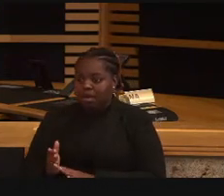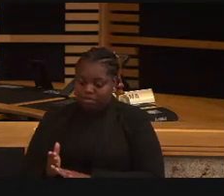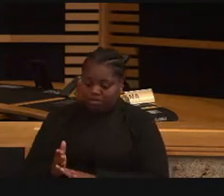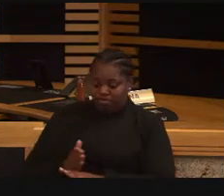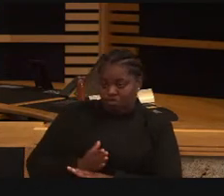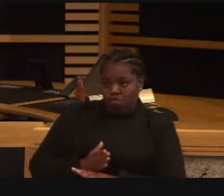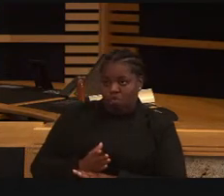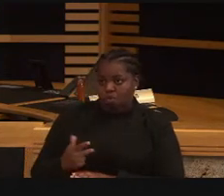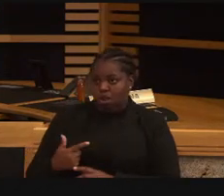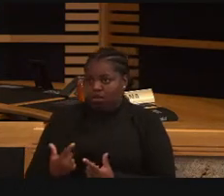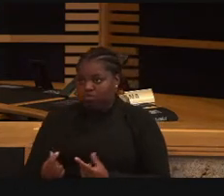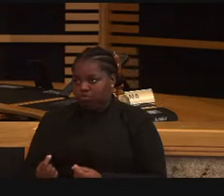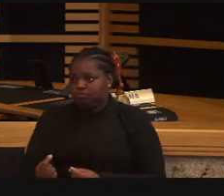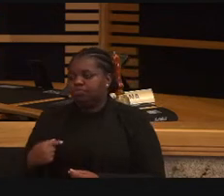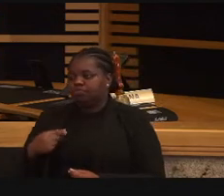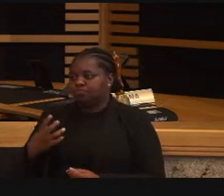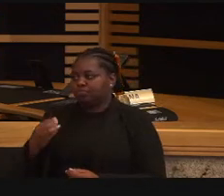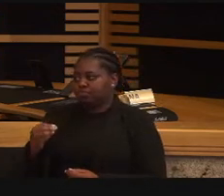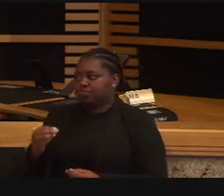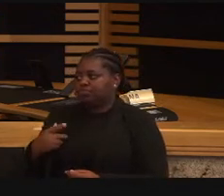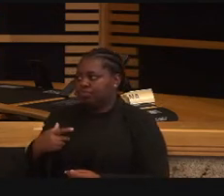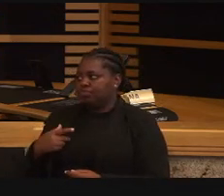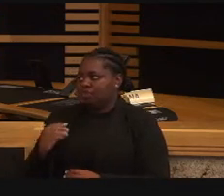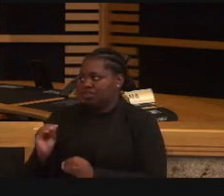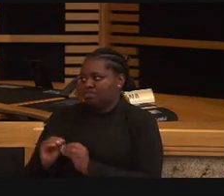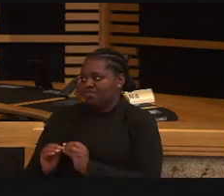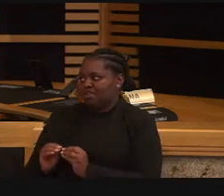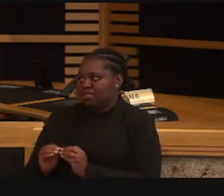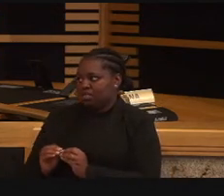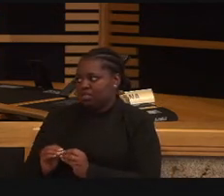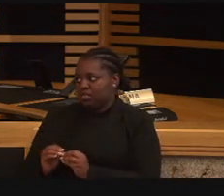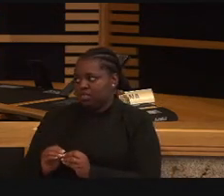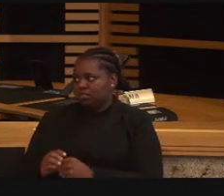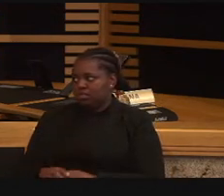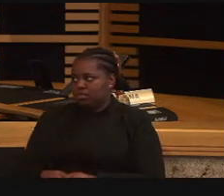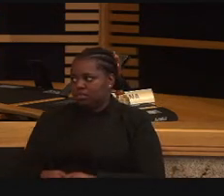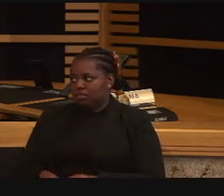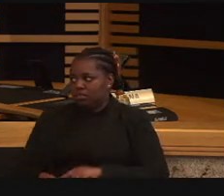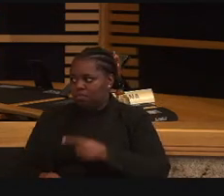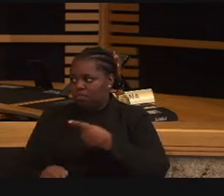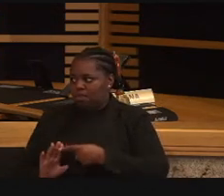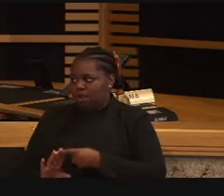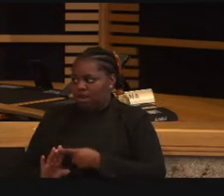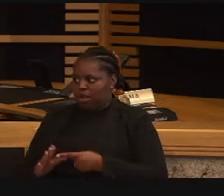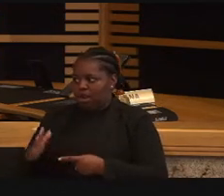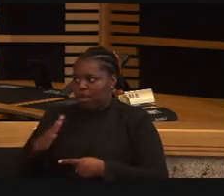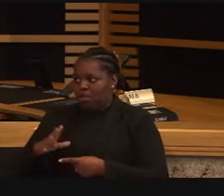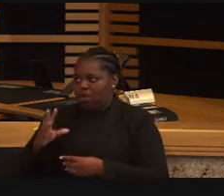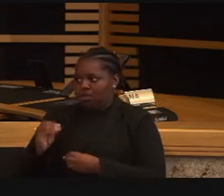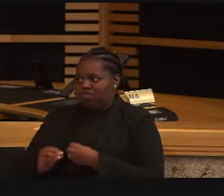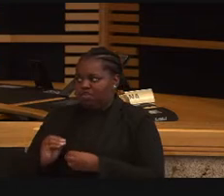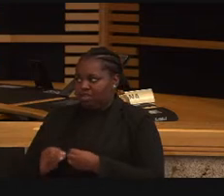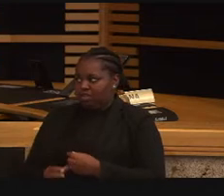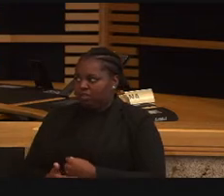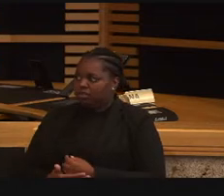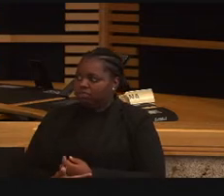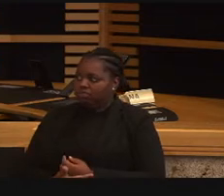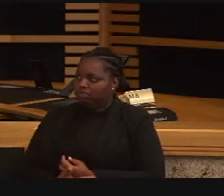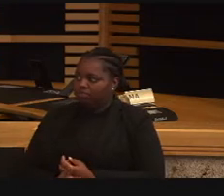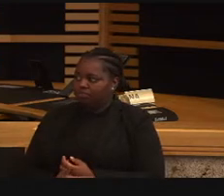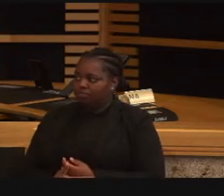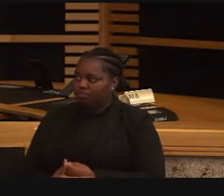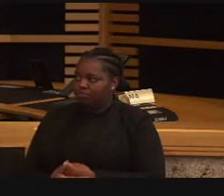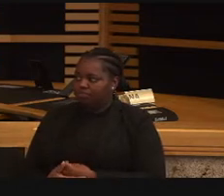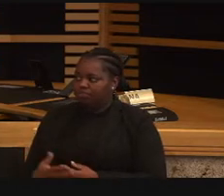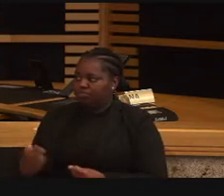with that, there are certain things that I want to correct quickly. The first part that I want to correct: it's a